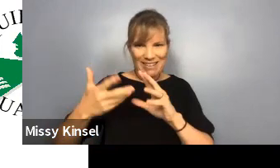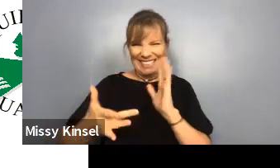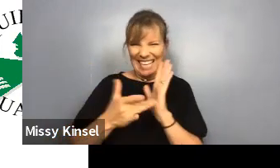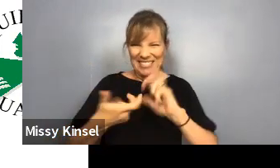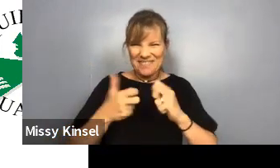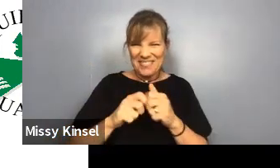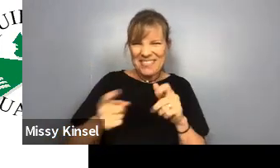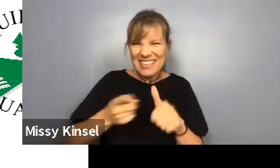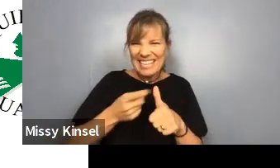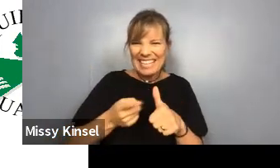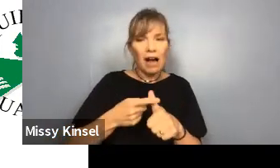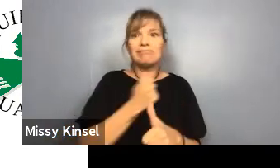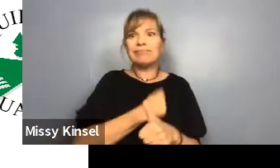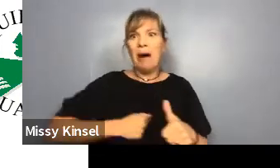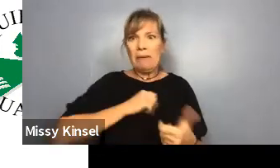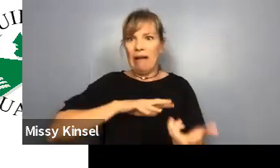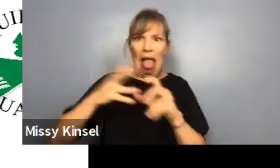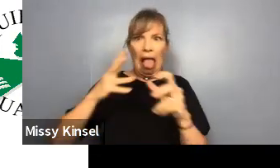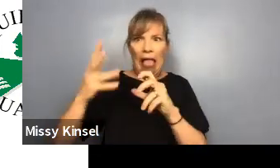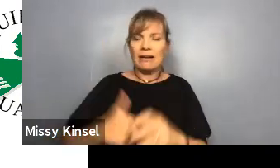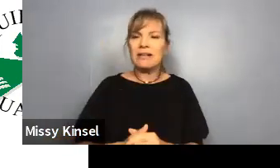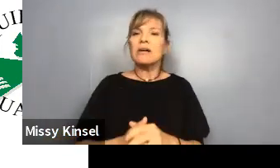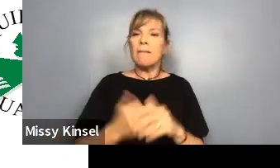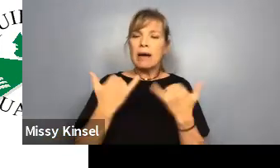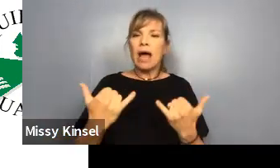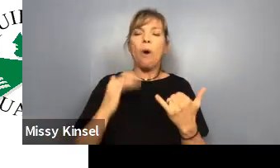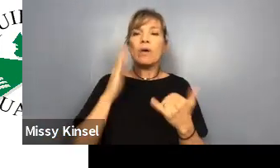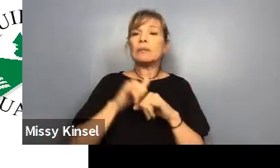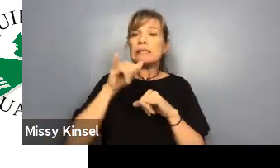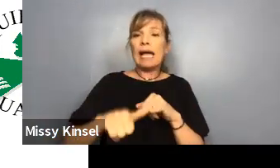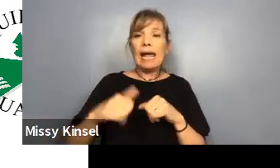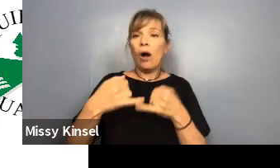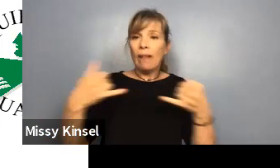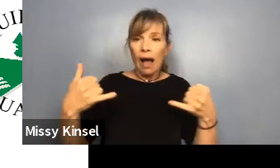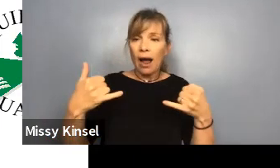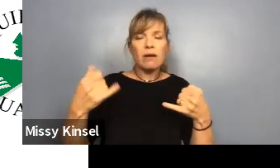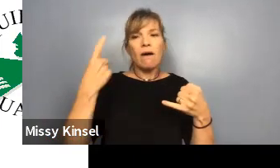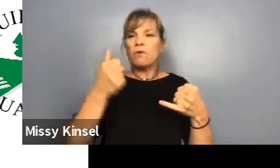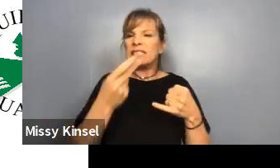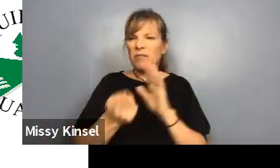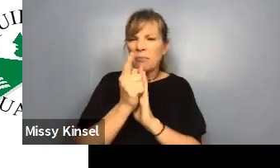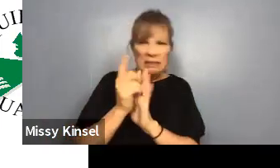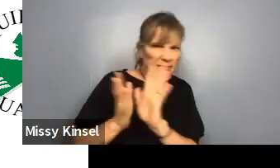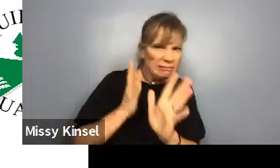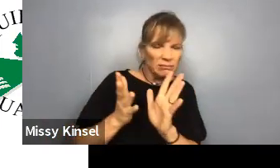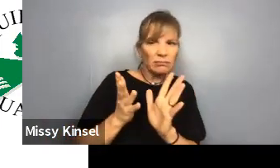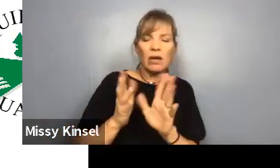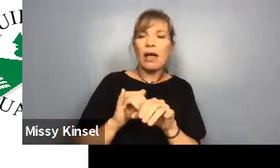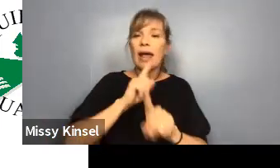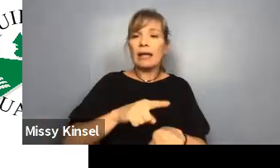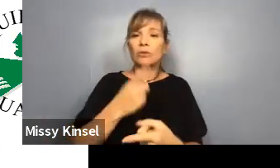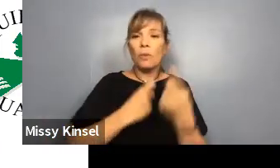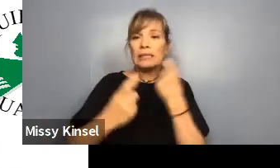the beginning, and again, I apologize for that, but we are going to stay on here for several minutes and answer some